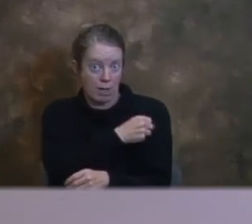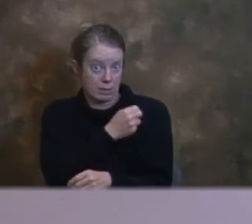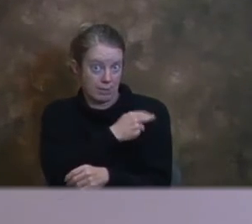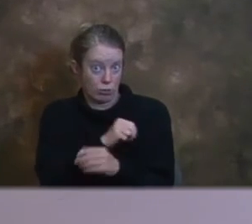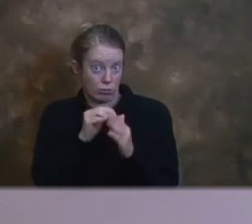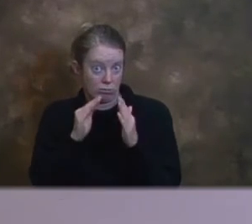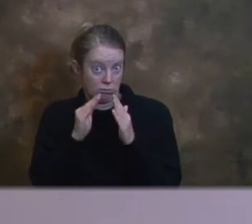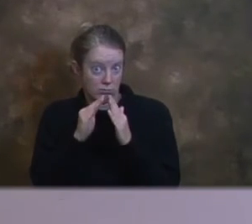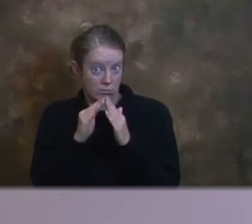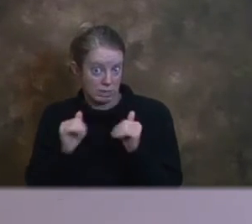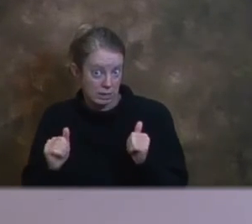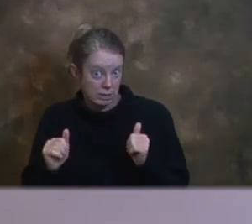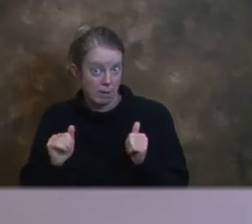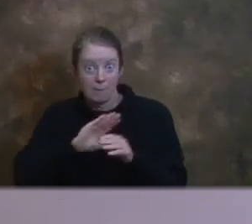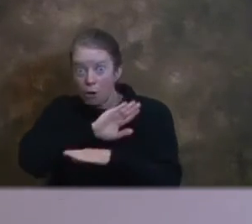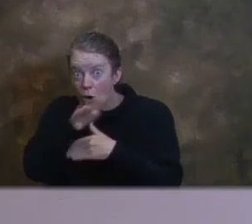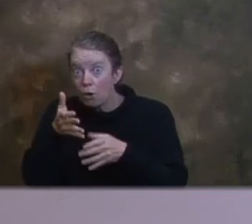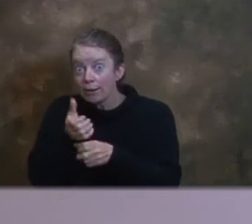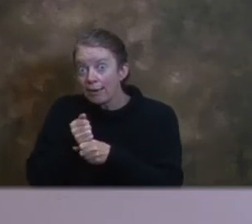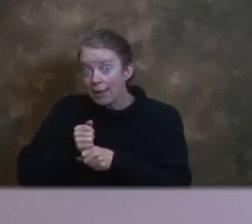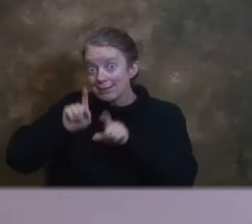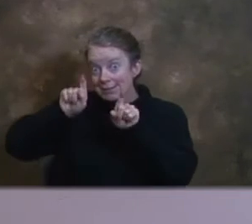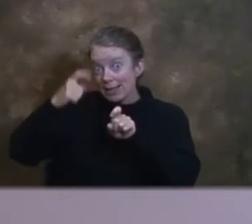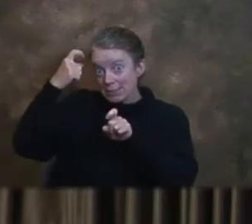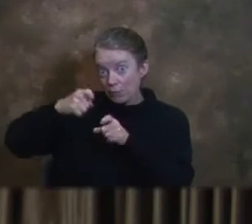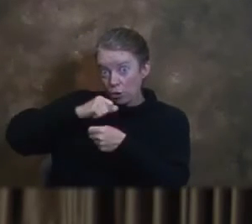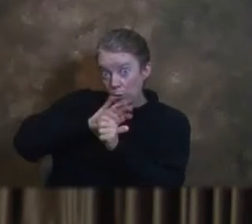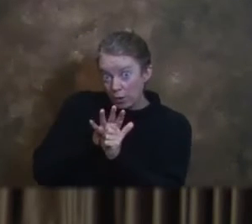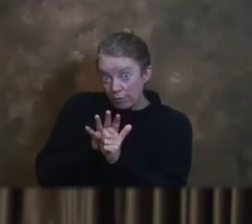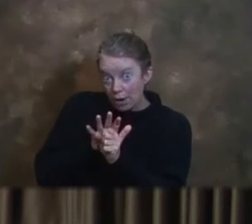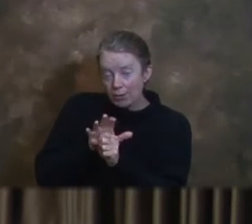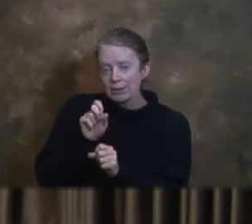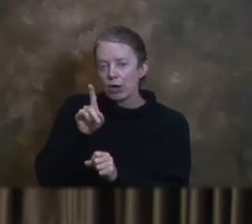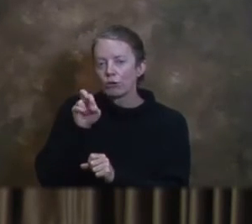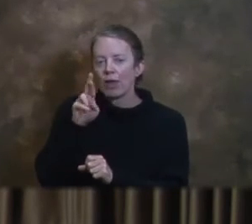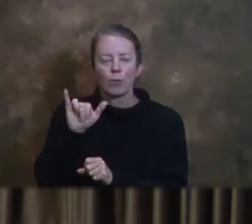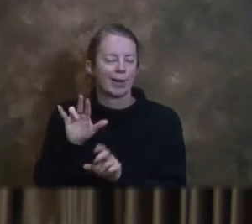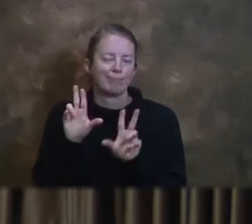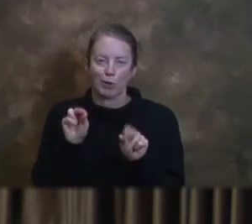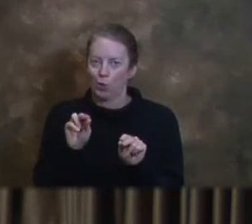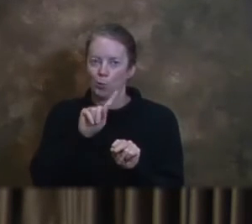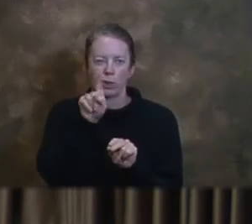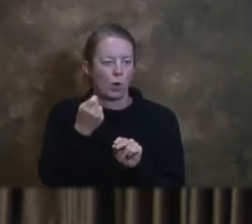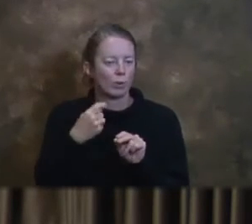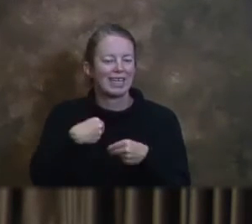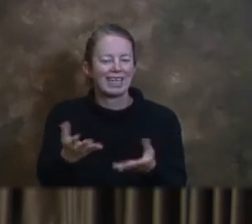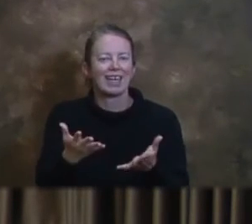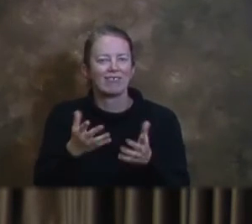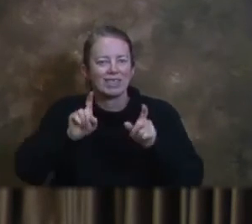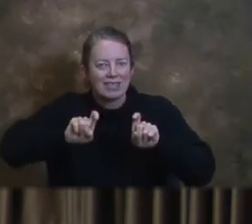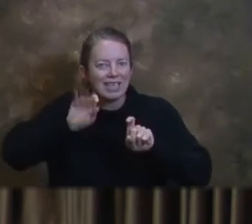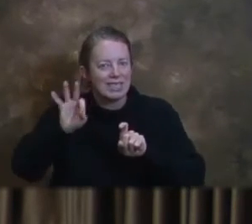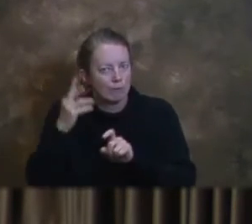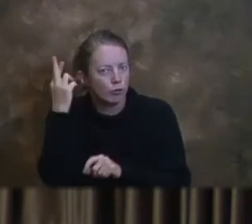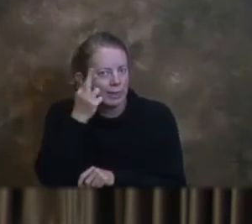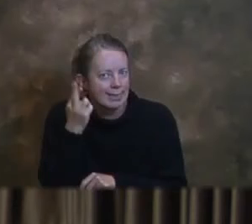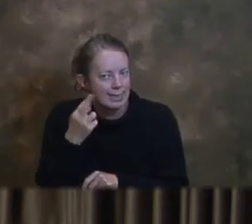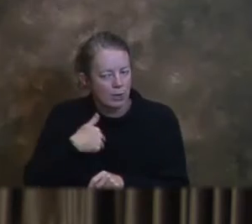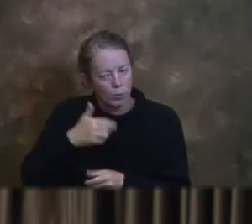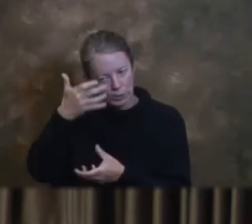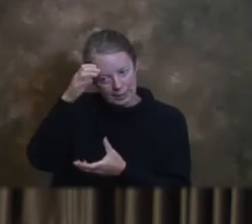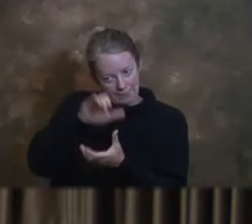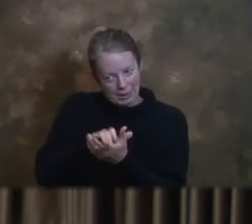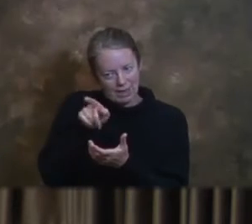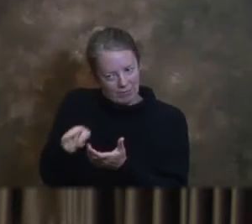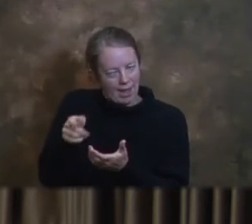are they tested for the coronavirus? No, so we only test if there's an indication to test, if we believe that they have COVID. So